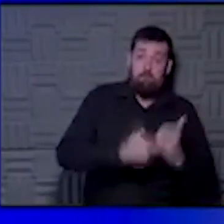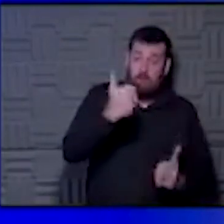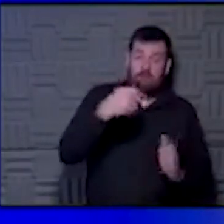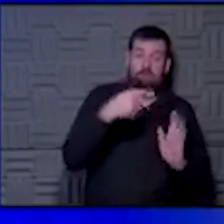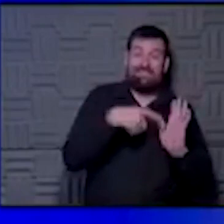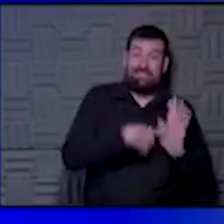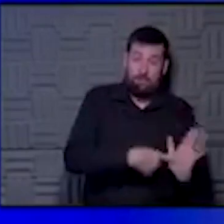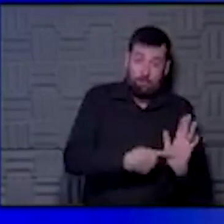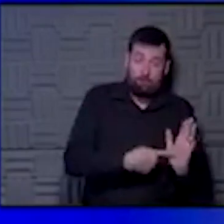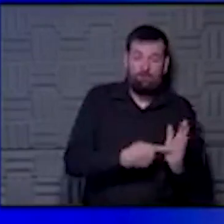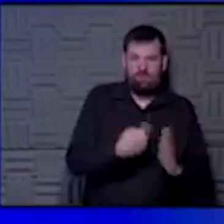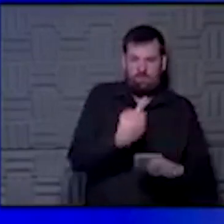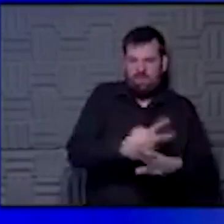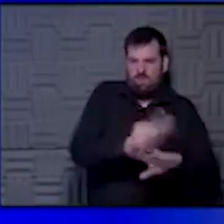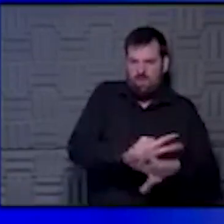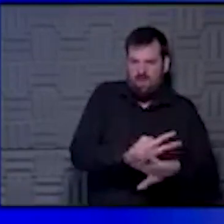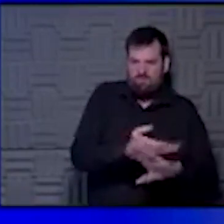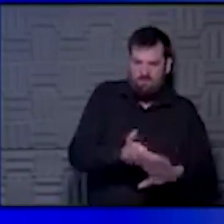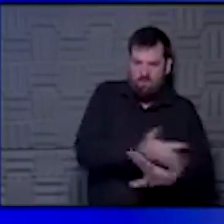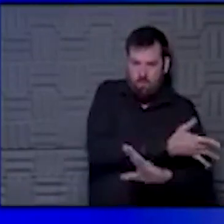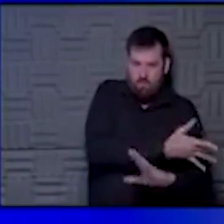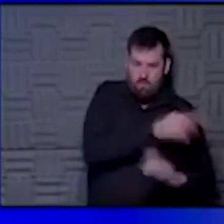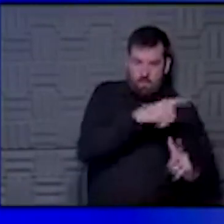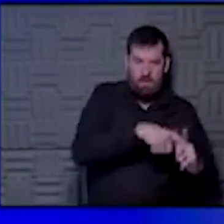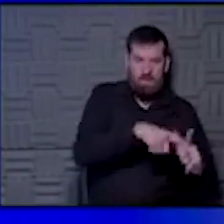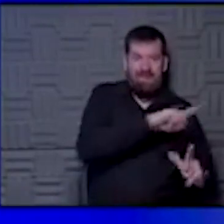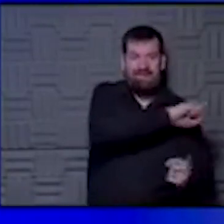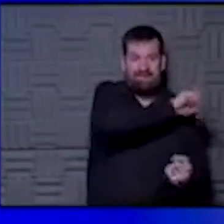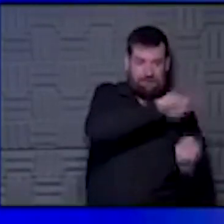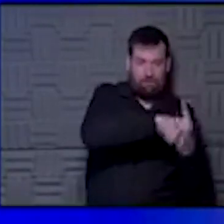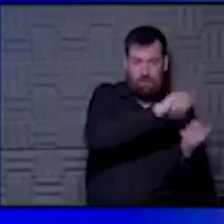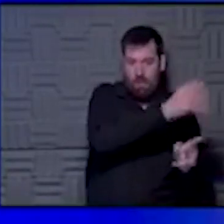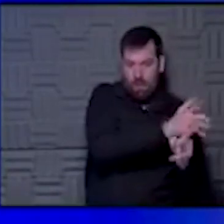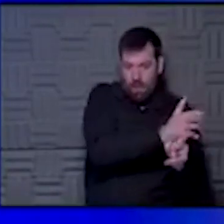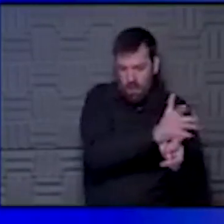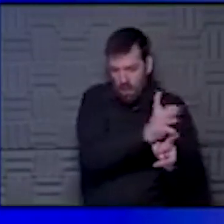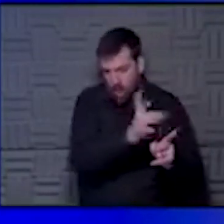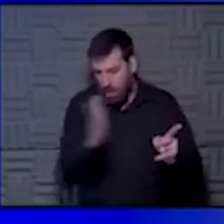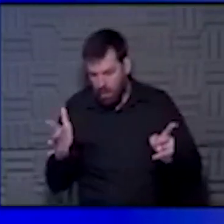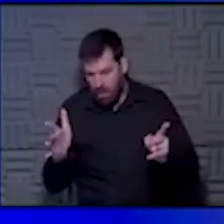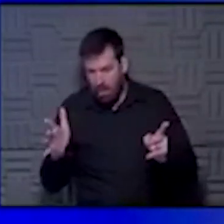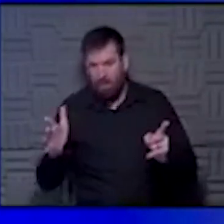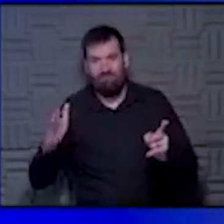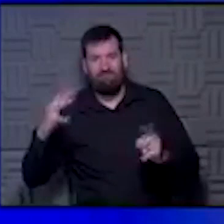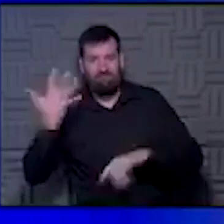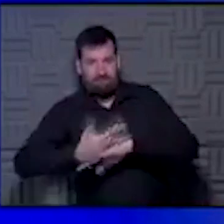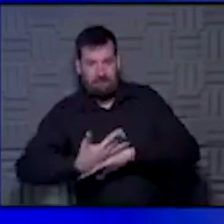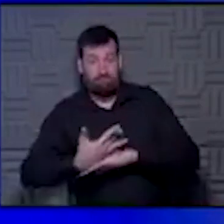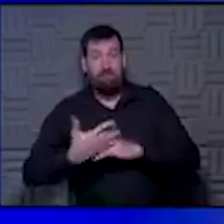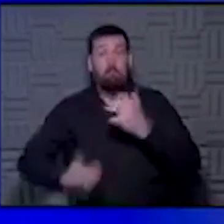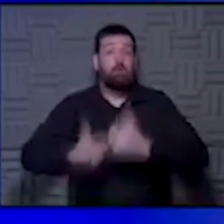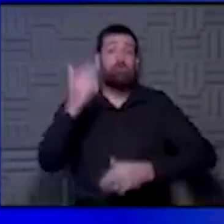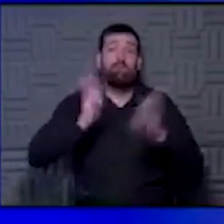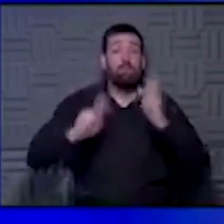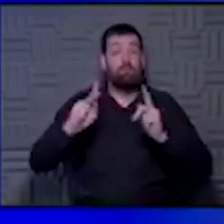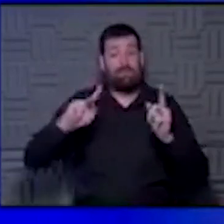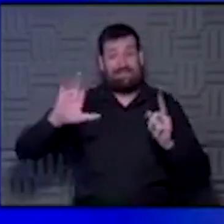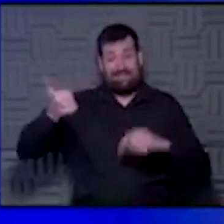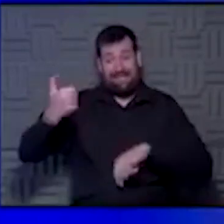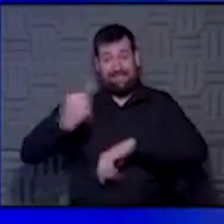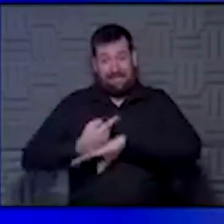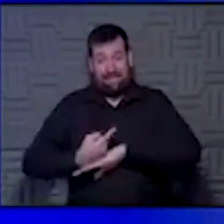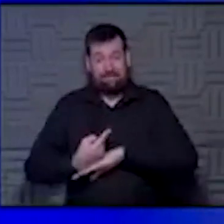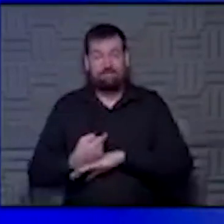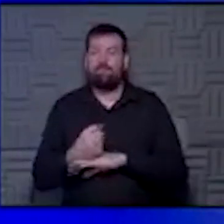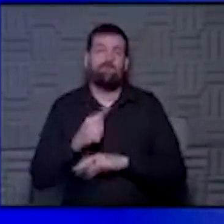symptoms, and peaking around 5 days after start of symptoms. And within 10 days, for the majority of people, they become